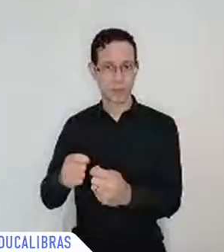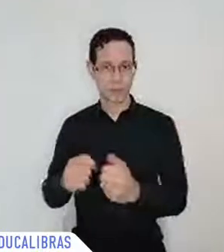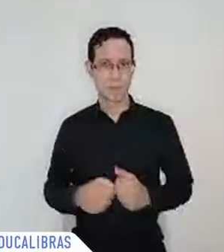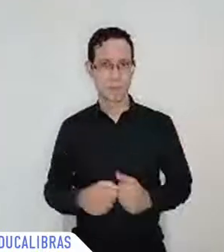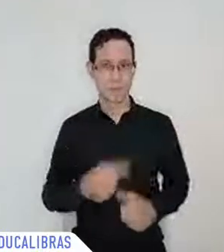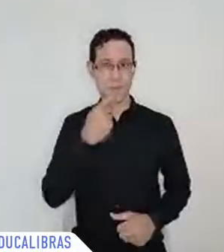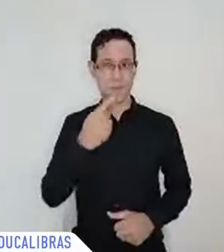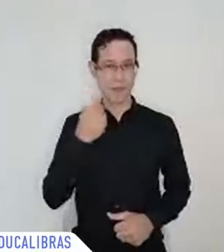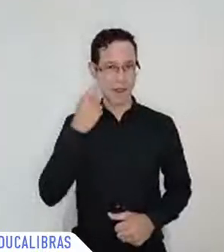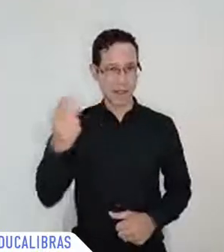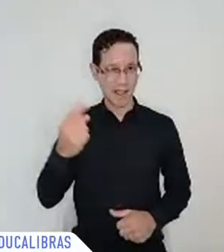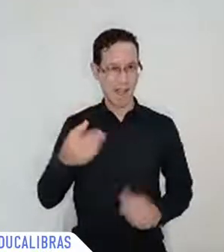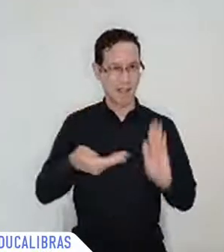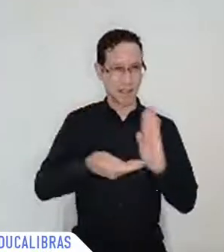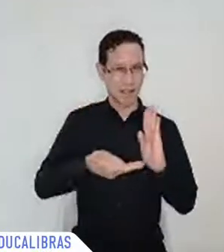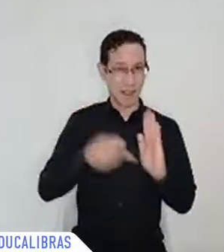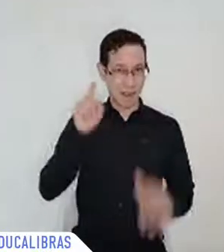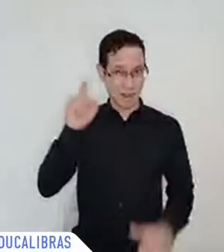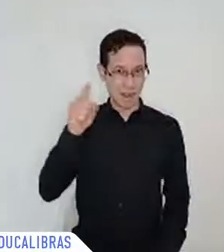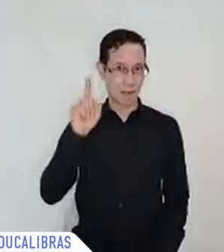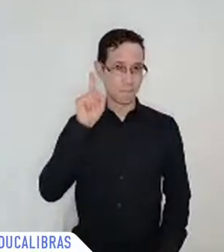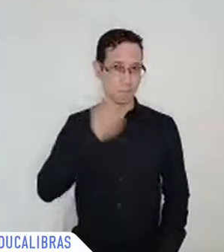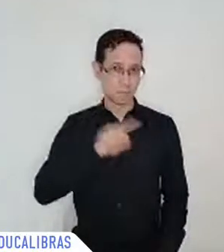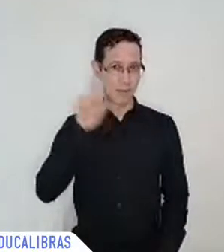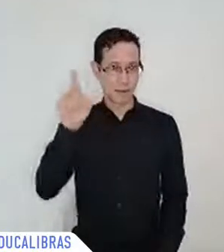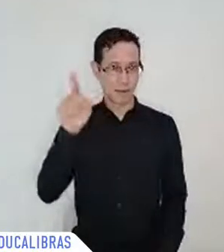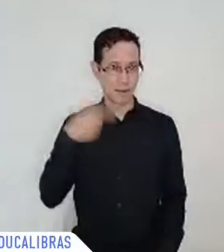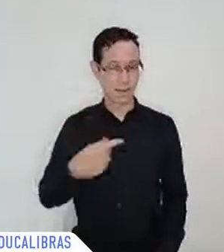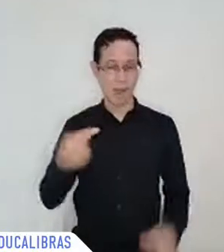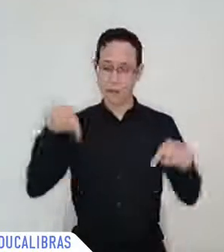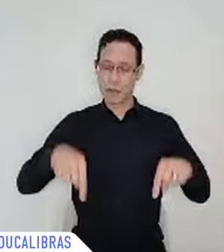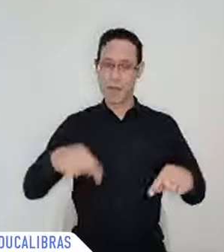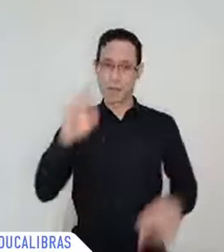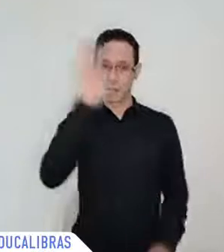my wishful thinking with reality, but